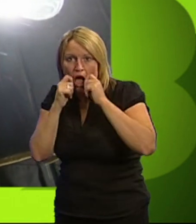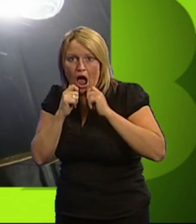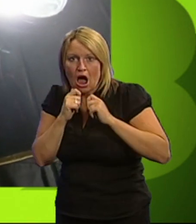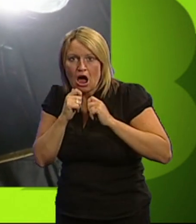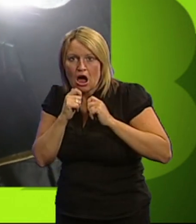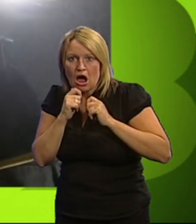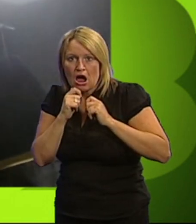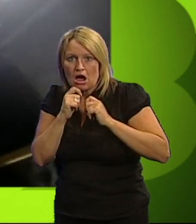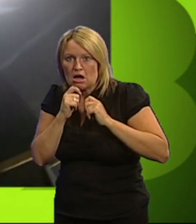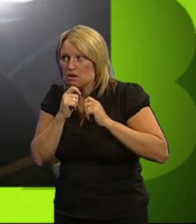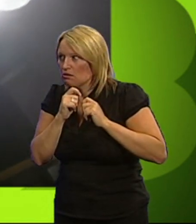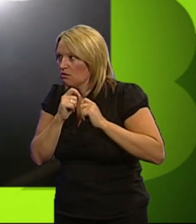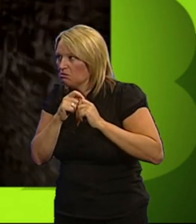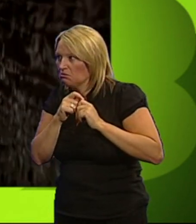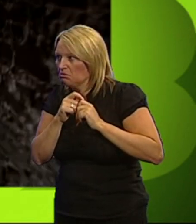Dracula?